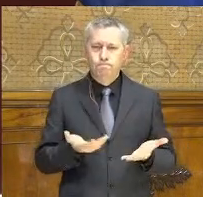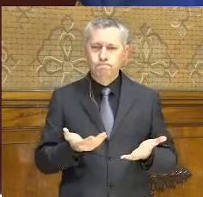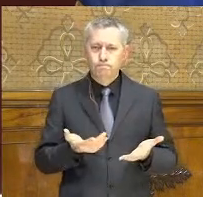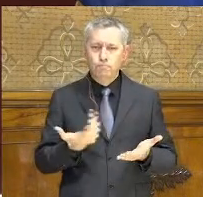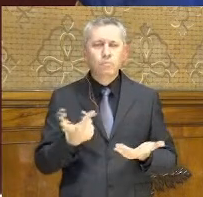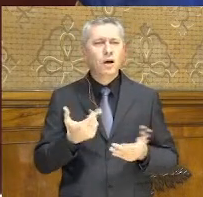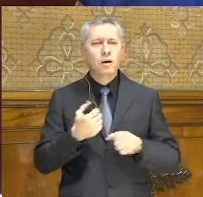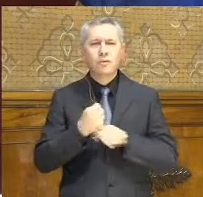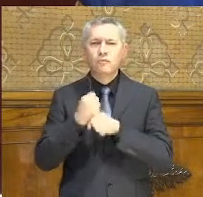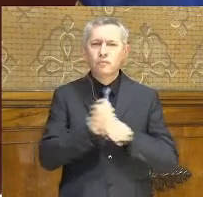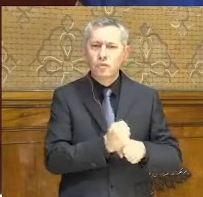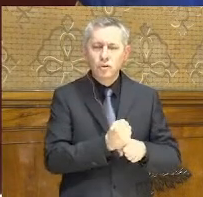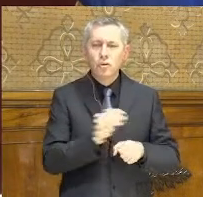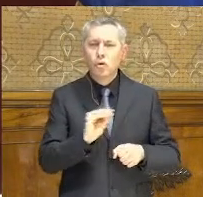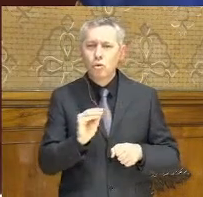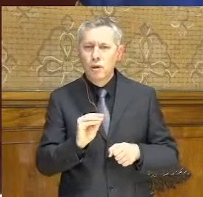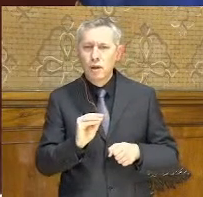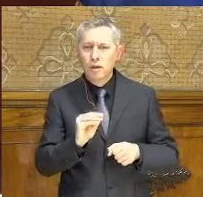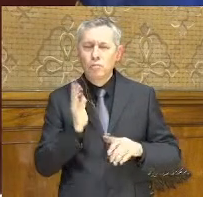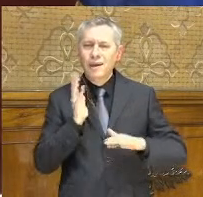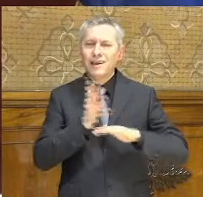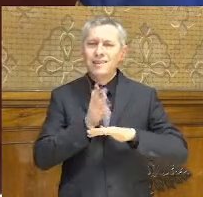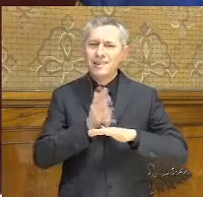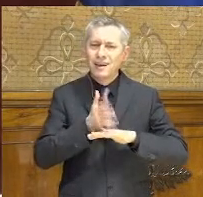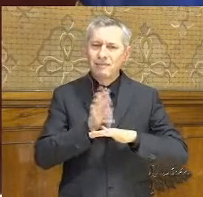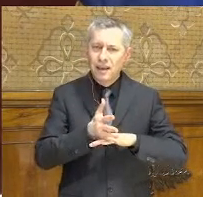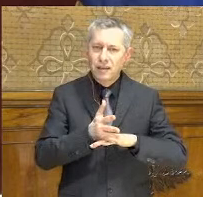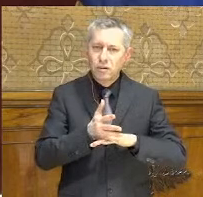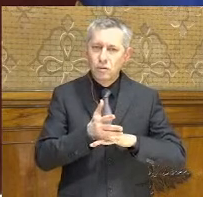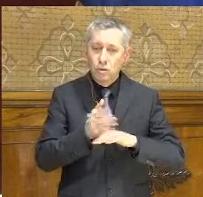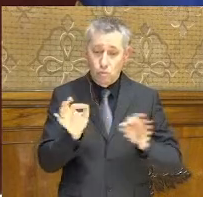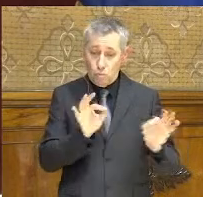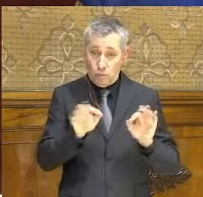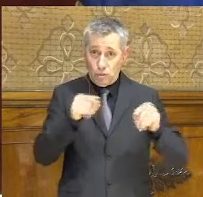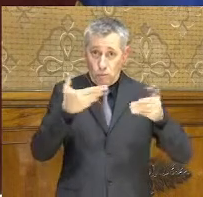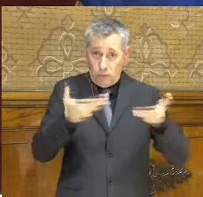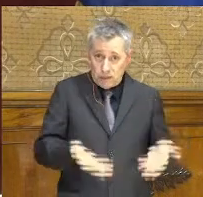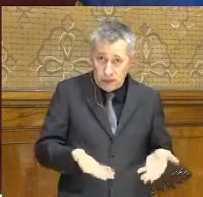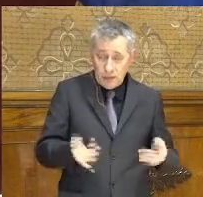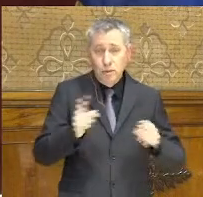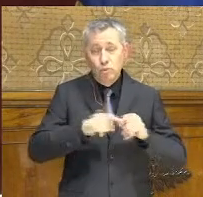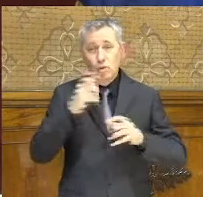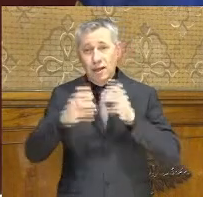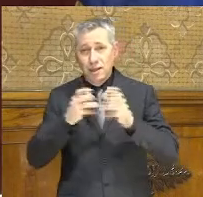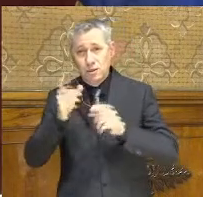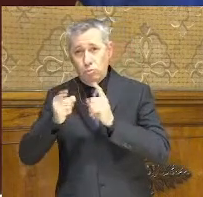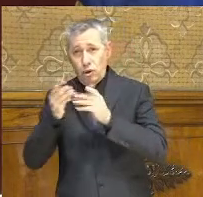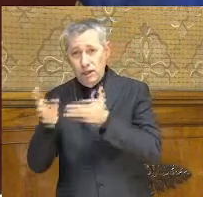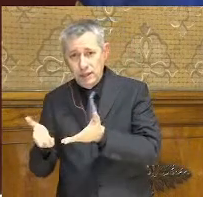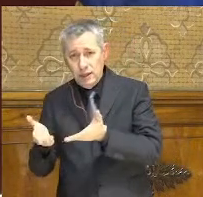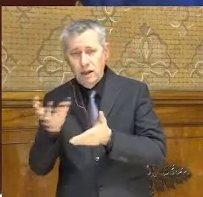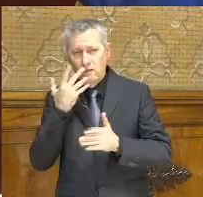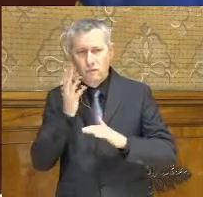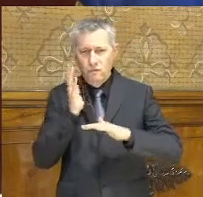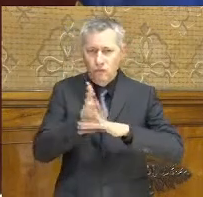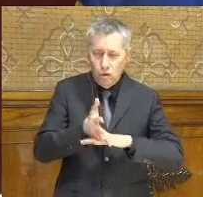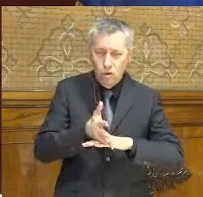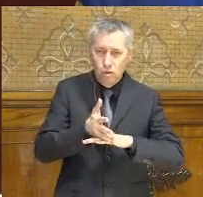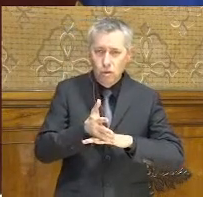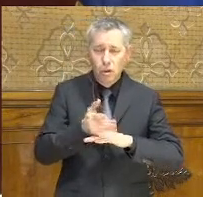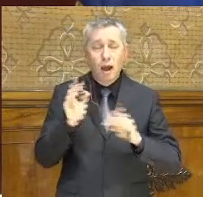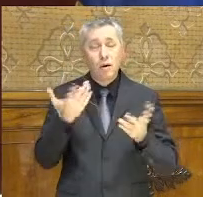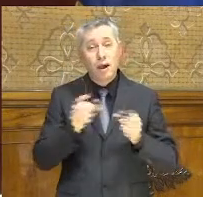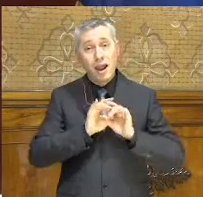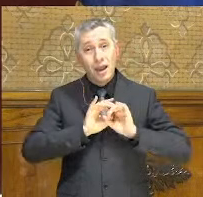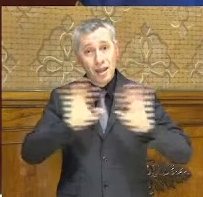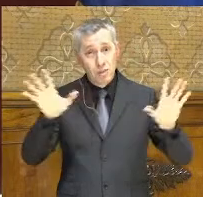critically timely intervention in the present moment of political crisis. Freedom does not sit